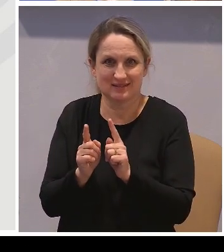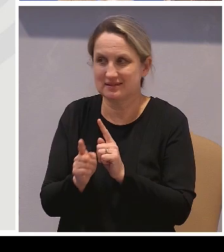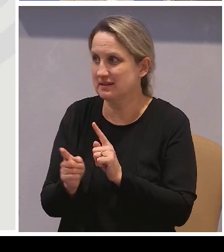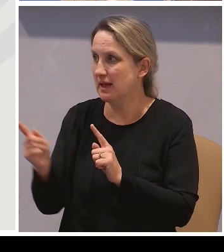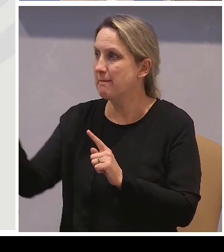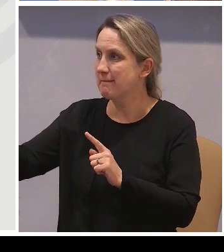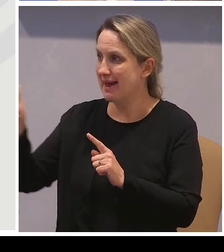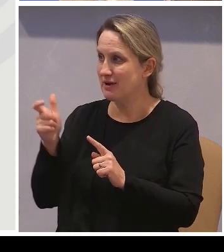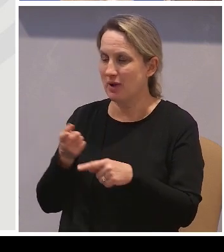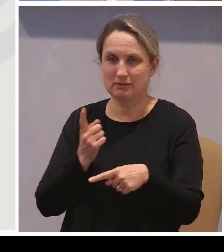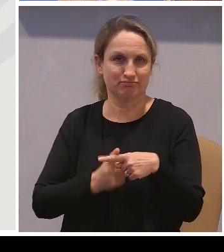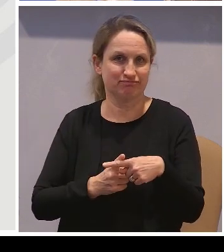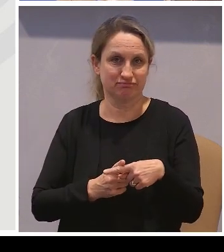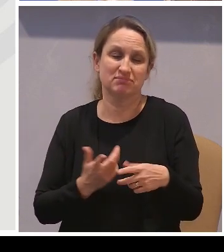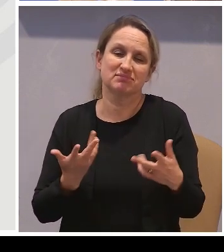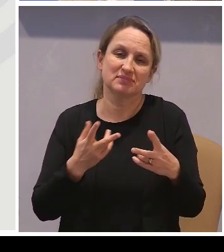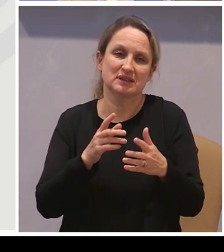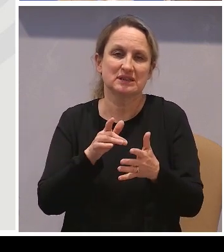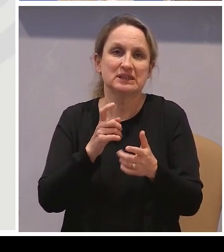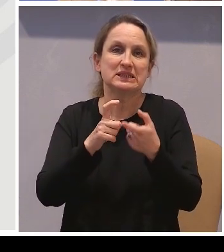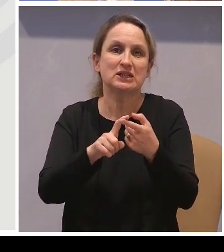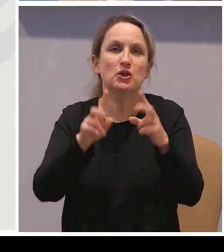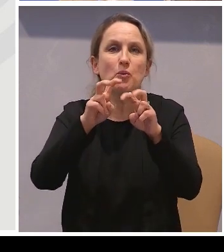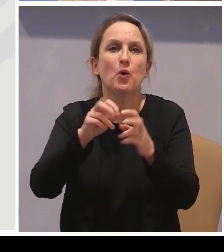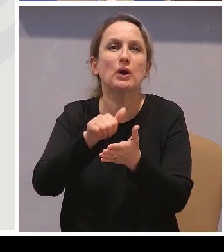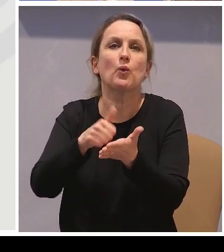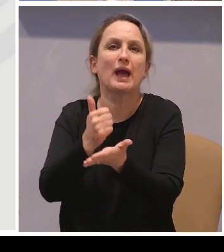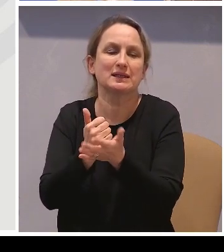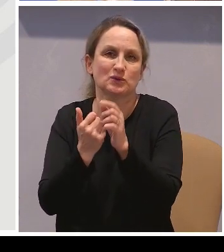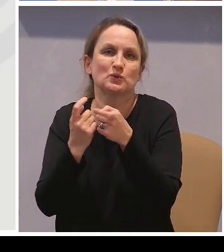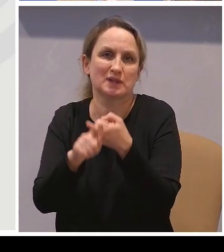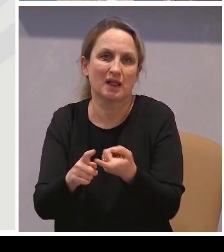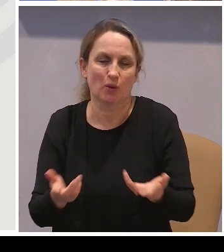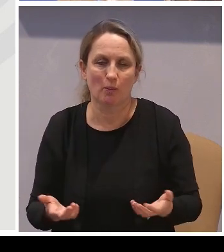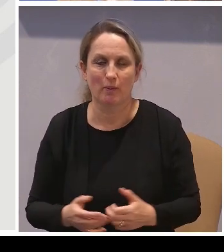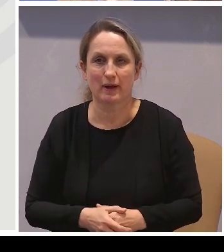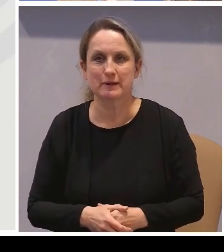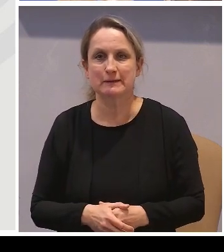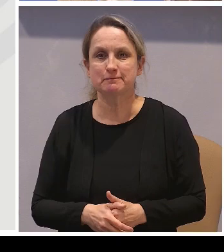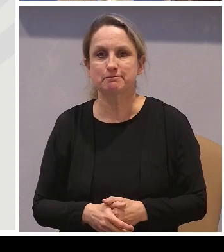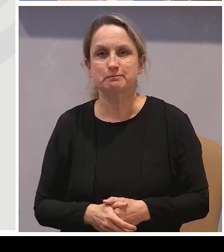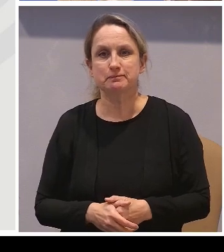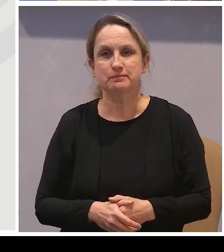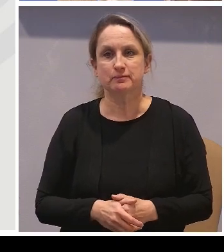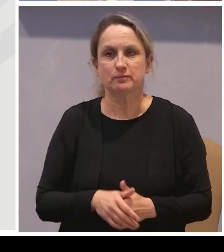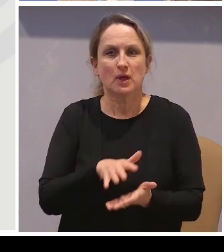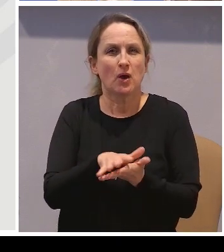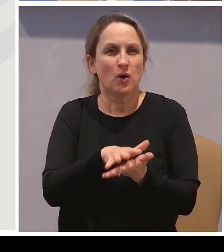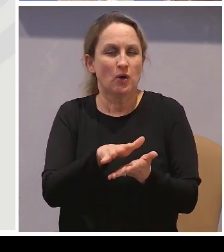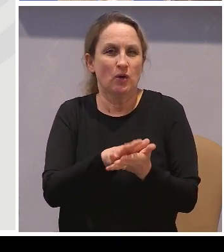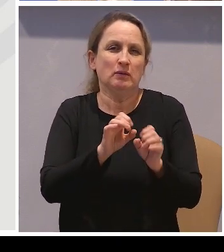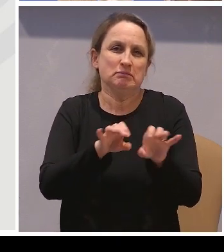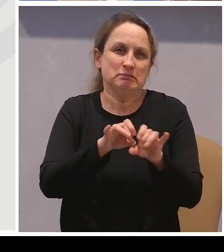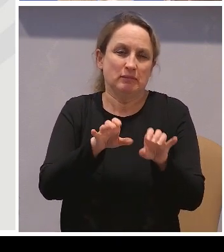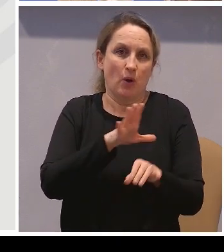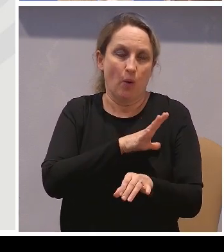Of course, you can Ilmselt get see an sõltub interpreter, but uuringukeskustest this ja is sellest very, sponsorist, kes seda very teeb. expensive. Kuludest on ka juba räägitud,